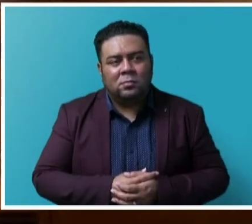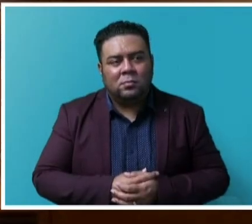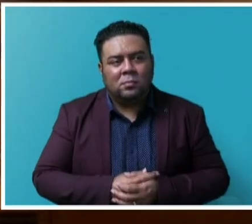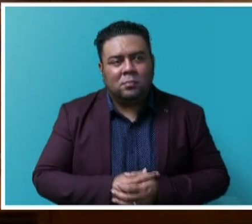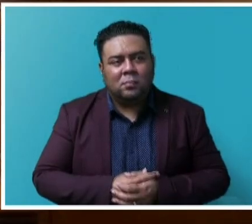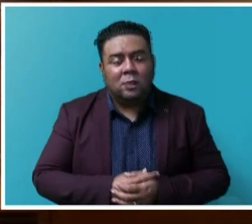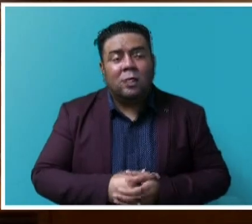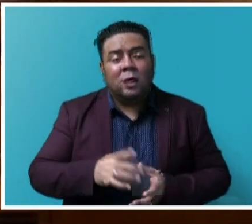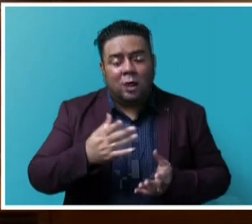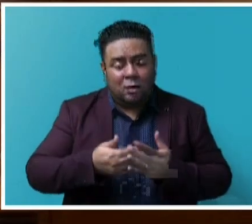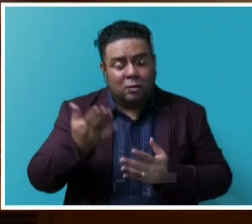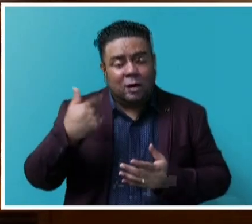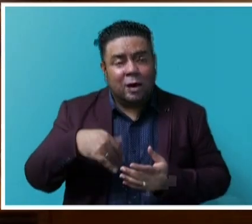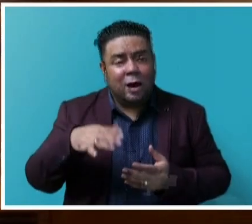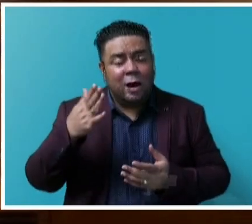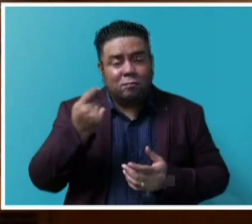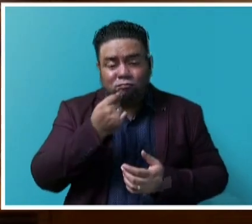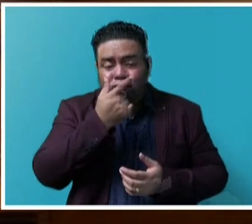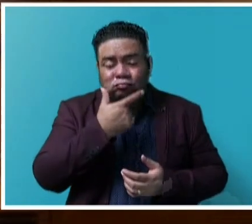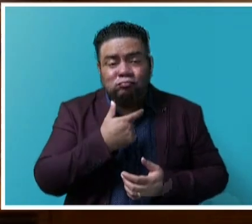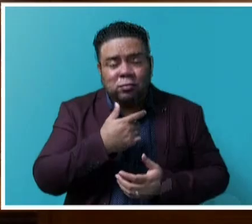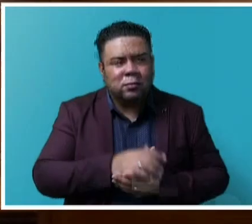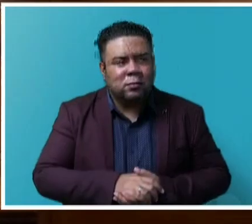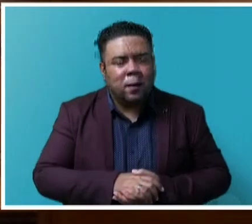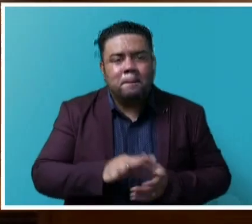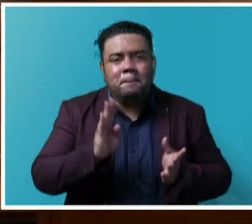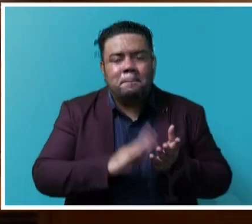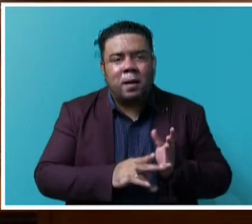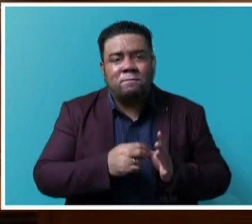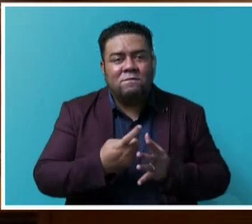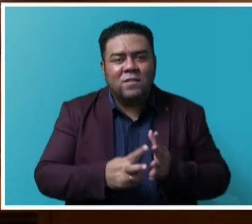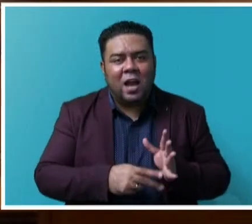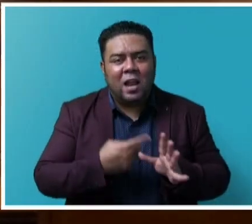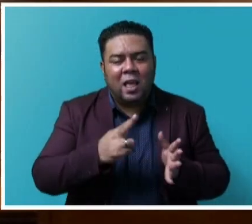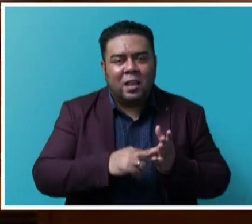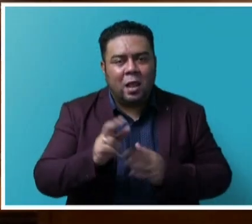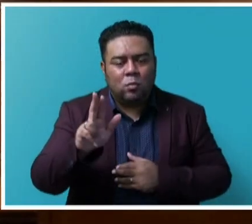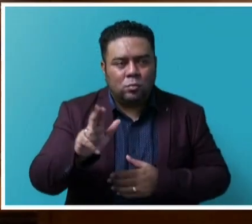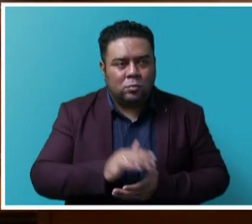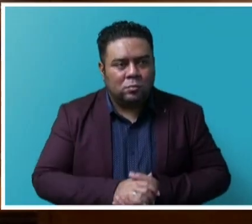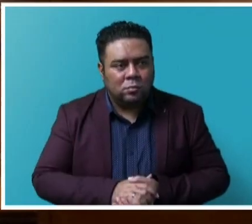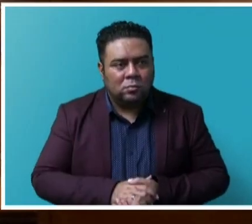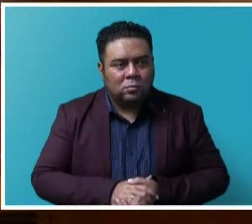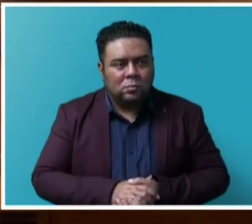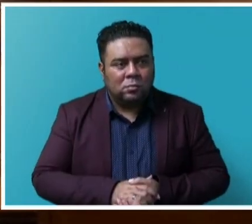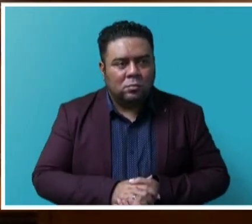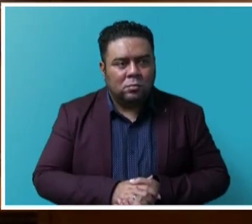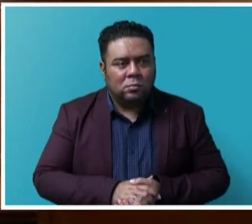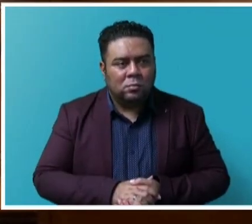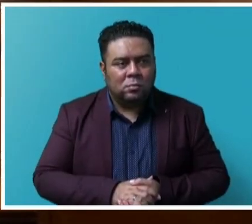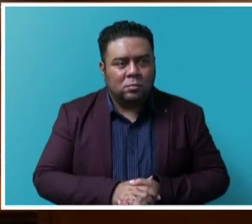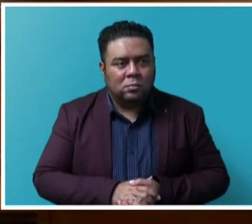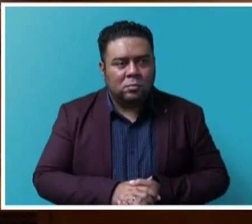Lysenian Garcia, Turanga Tukumbudo, of Mavana of Nomalau and Lau. And Admiral retired